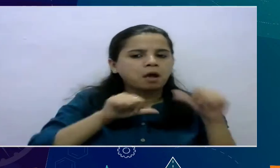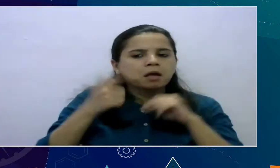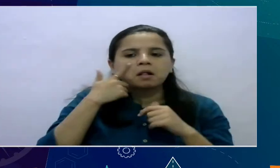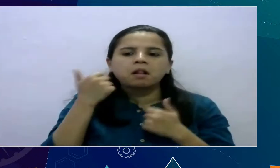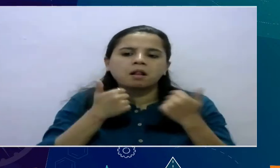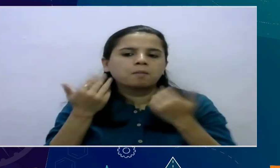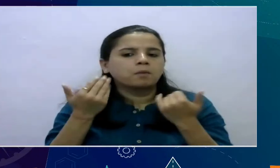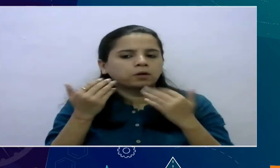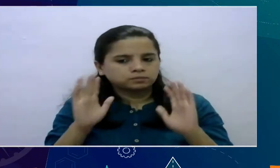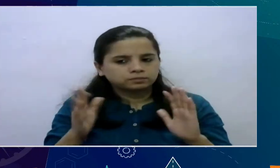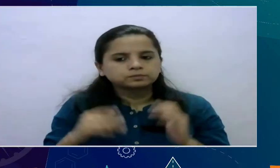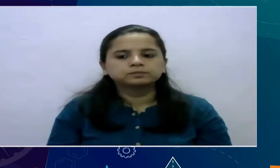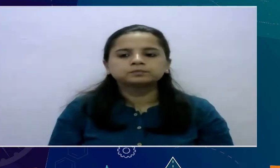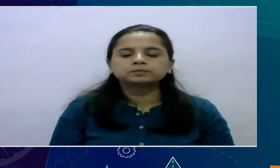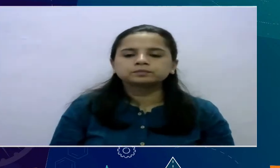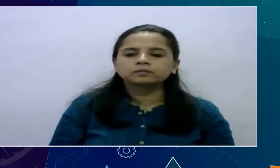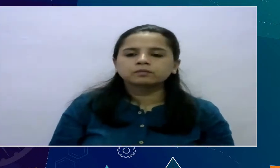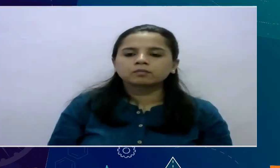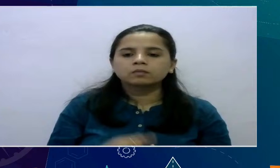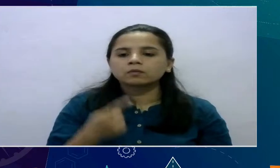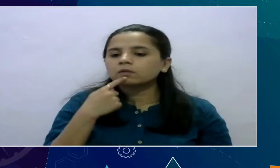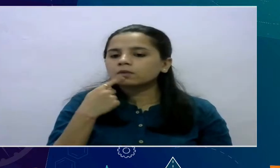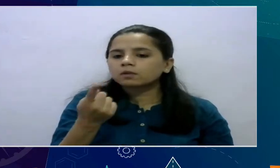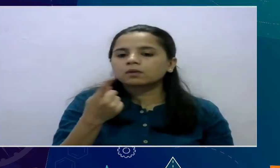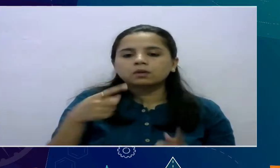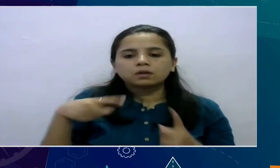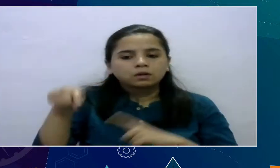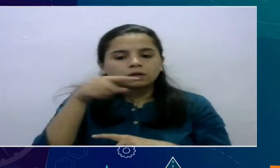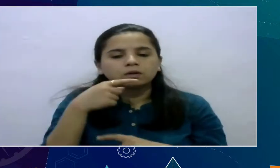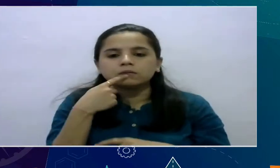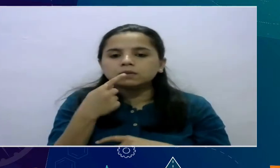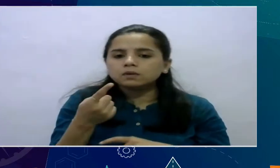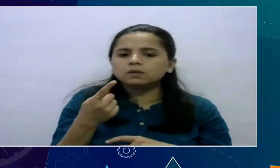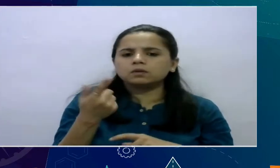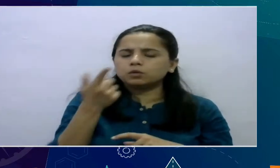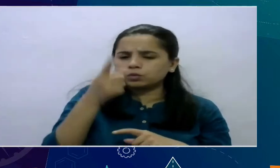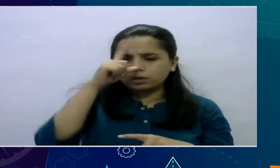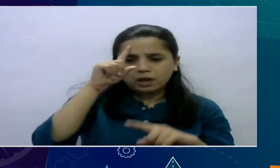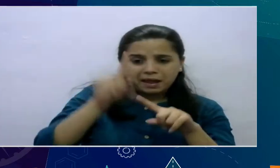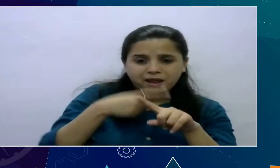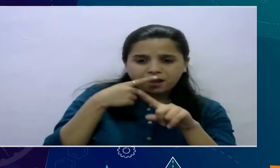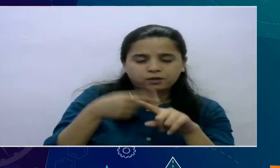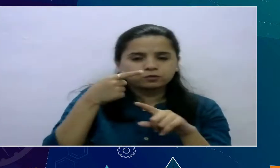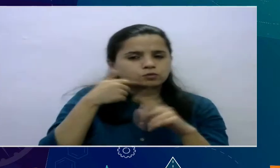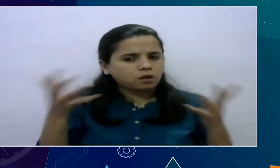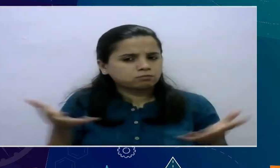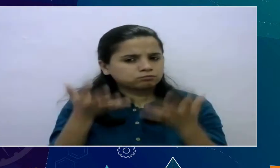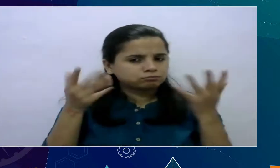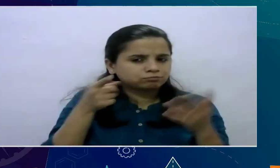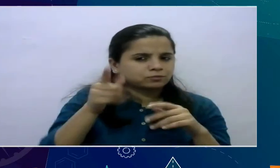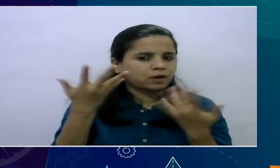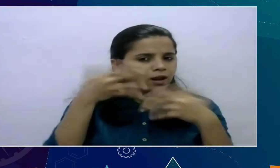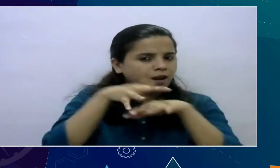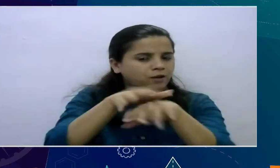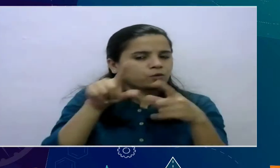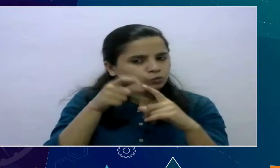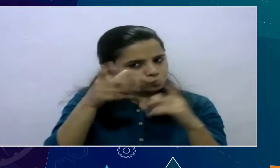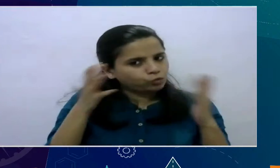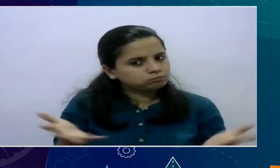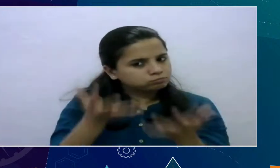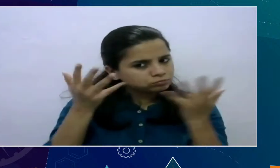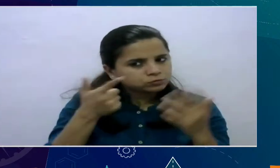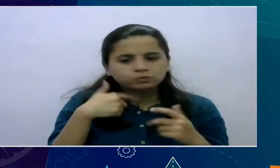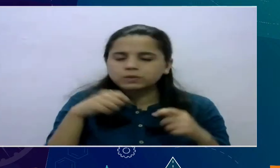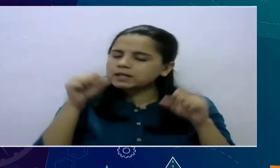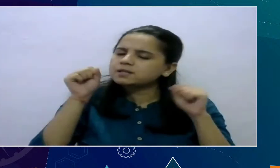it So really you, helps to. you being an inclusion expert, you always encourage students. Of course, it has